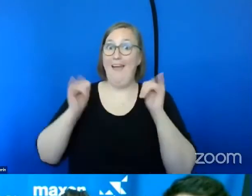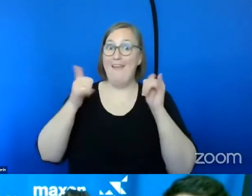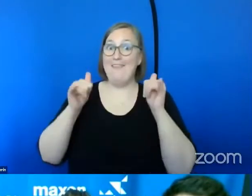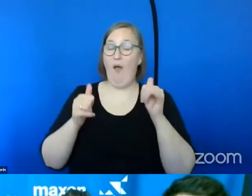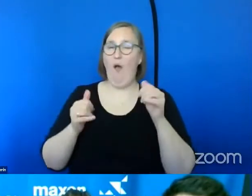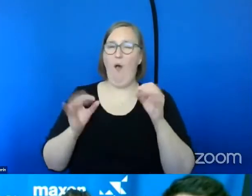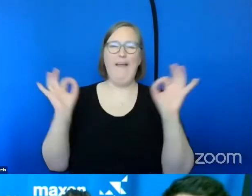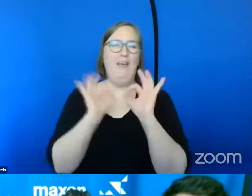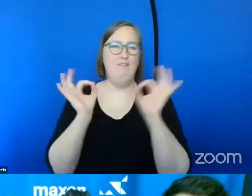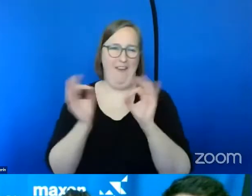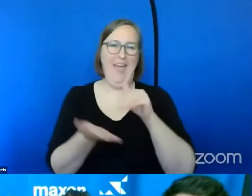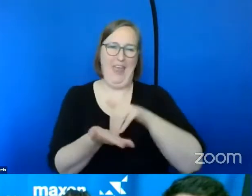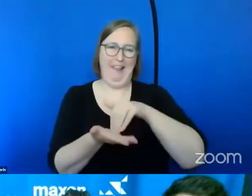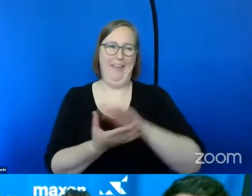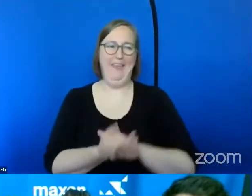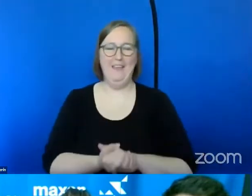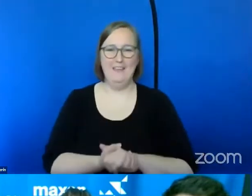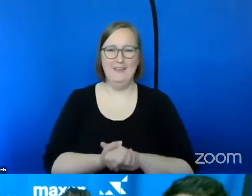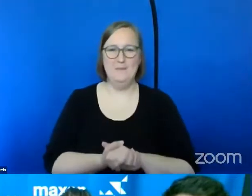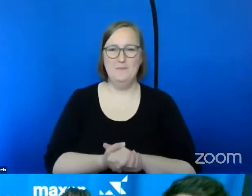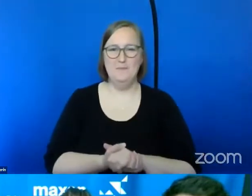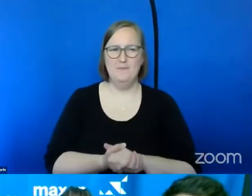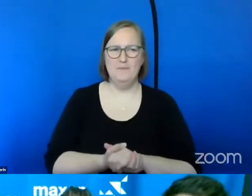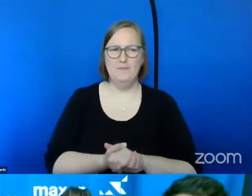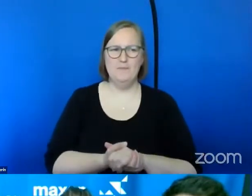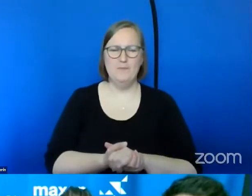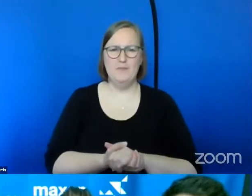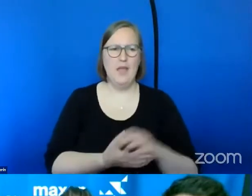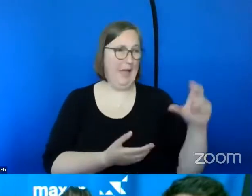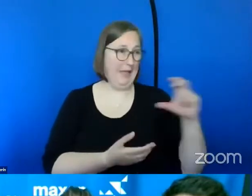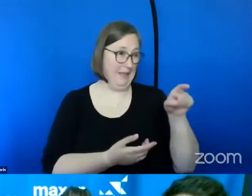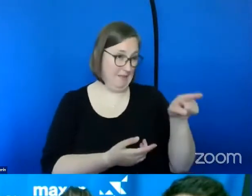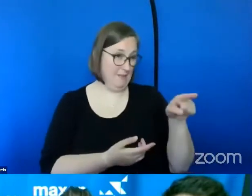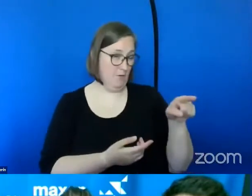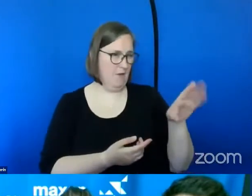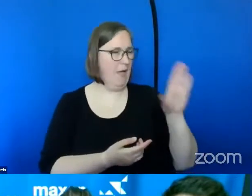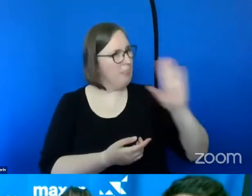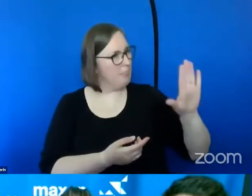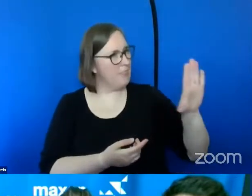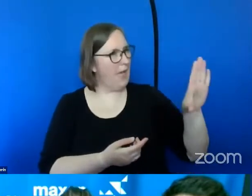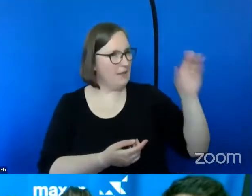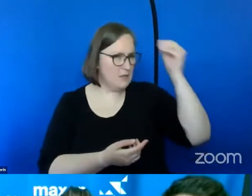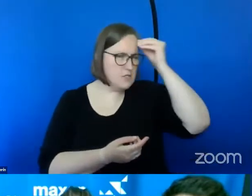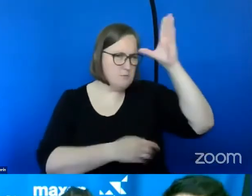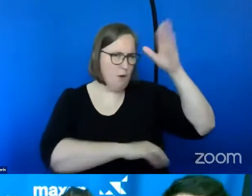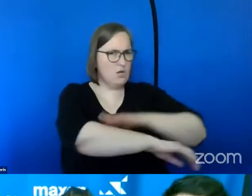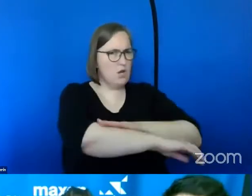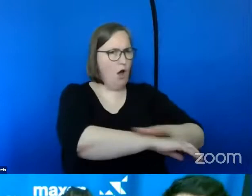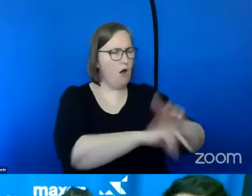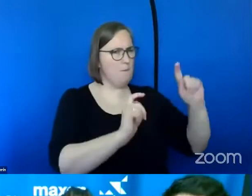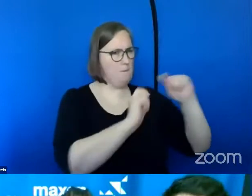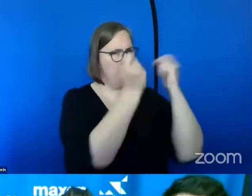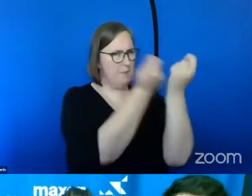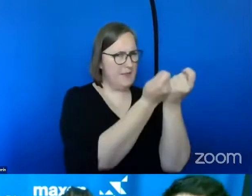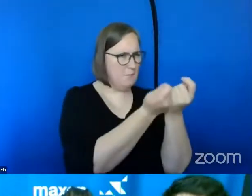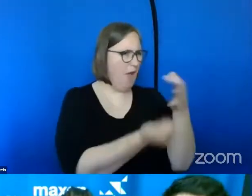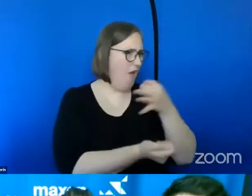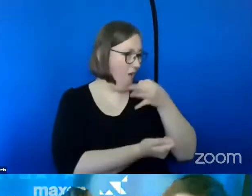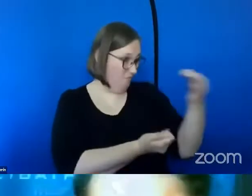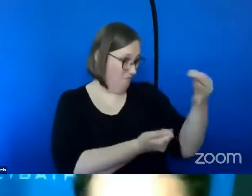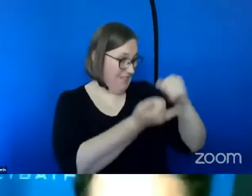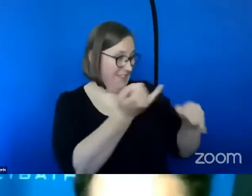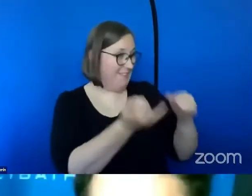CYBATHLON 2024. What will you be doing to get a little bit faster for our next global